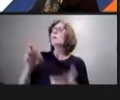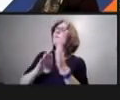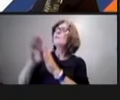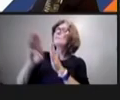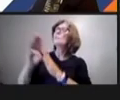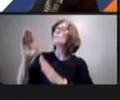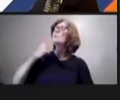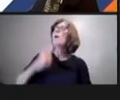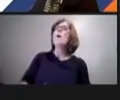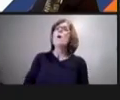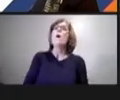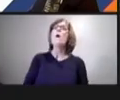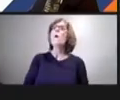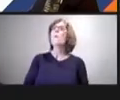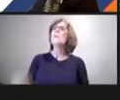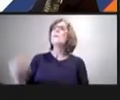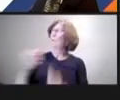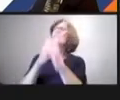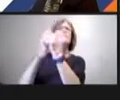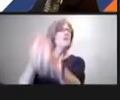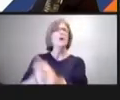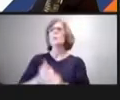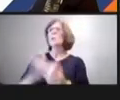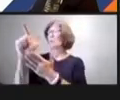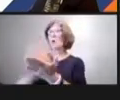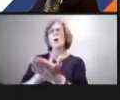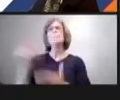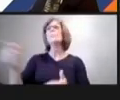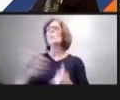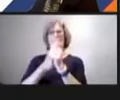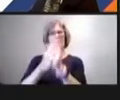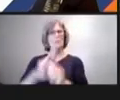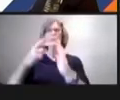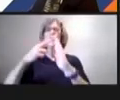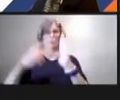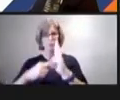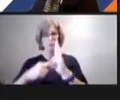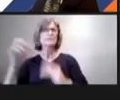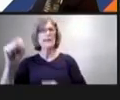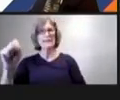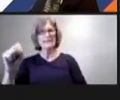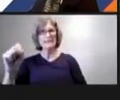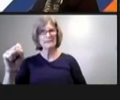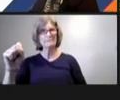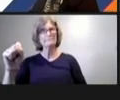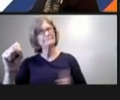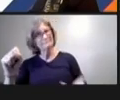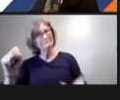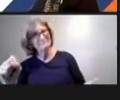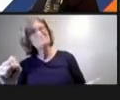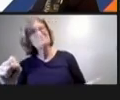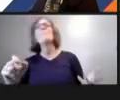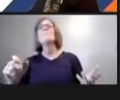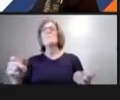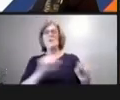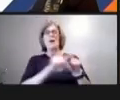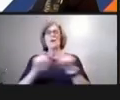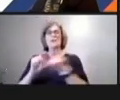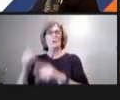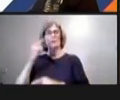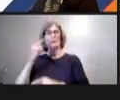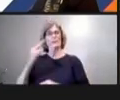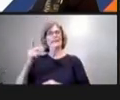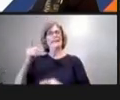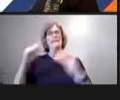saying that we're in federal compliance with the federal requirements. We're also looking at the Fair Housing Act has it was called a design